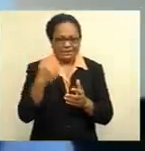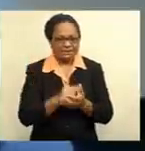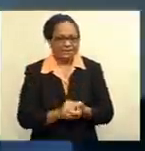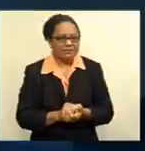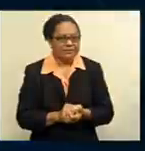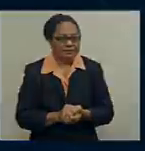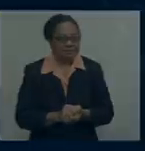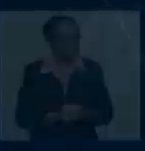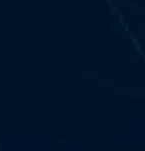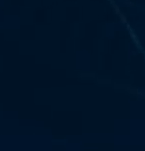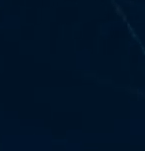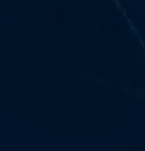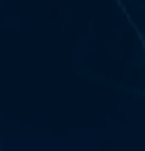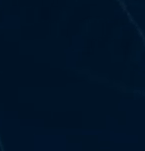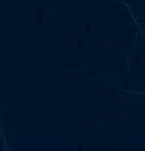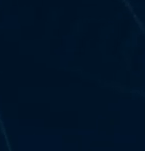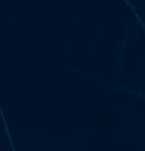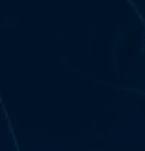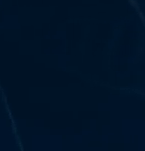poverty.